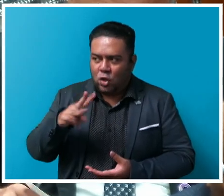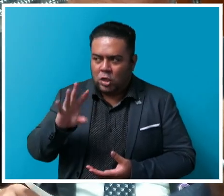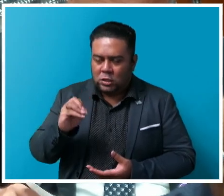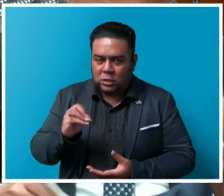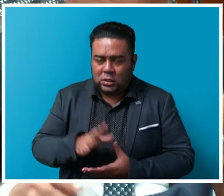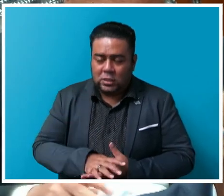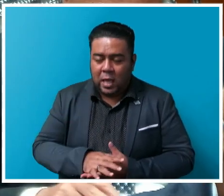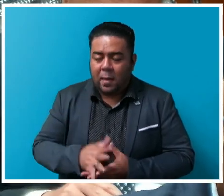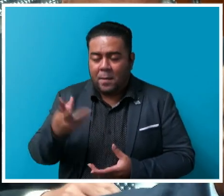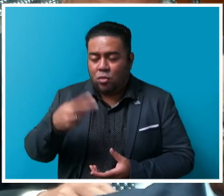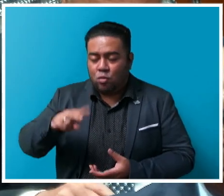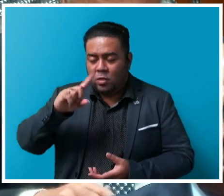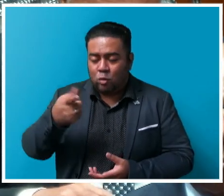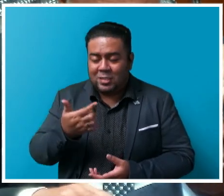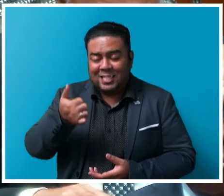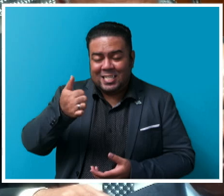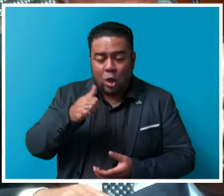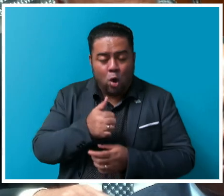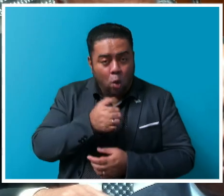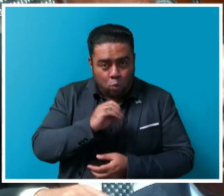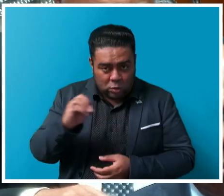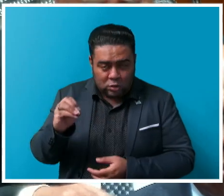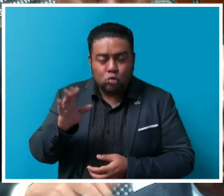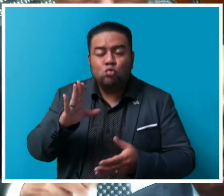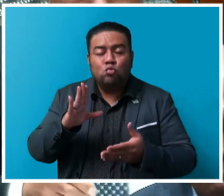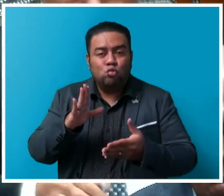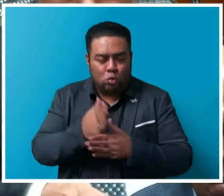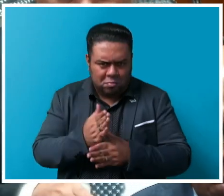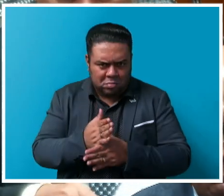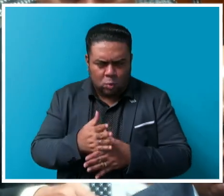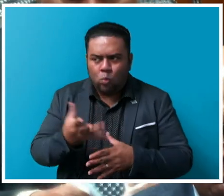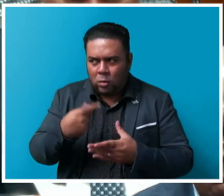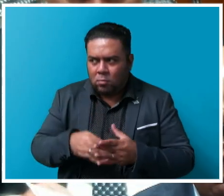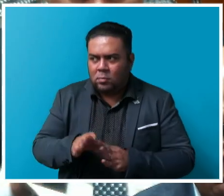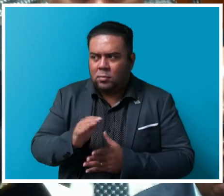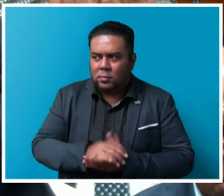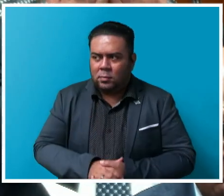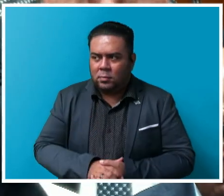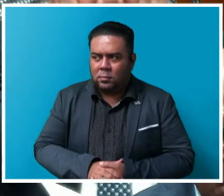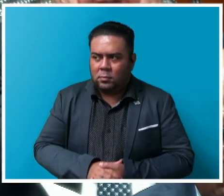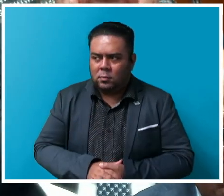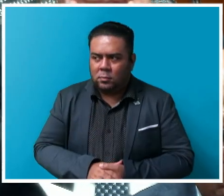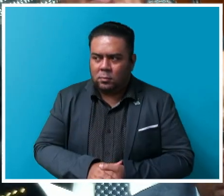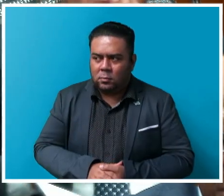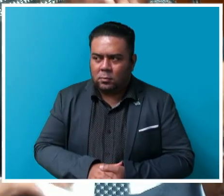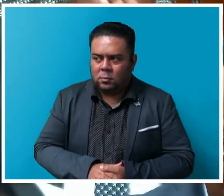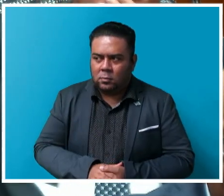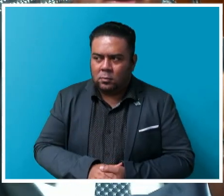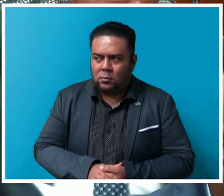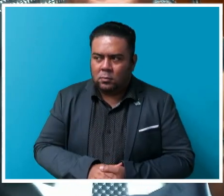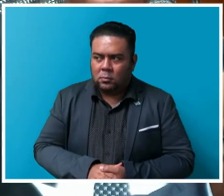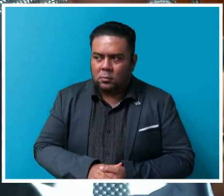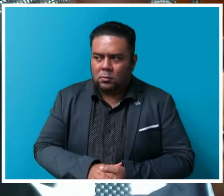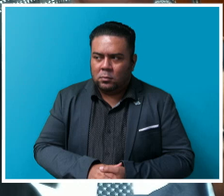generate 3,600 jobs. The BPO sector will continue to grow from strength to strength. At least 4